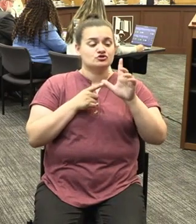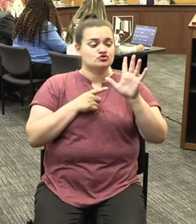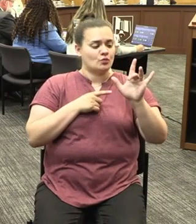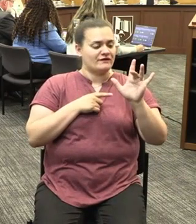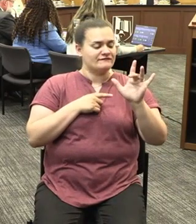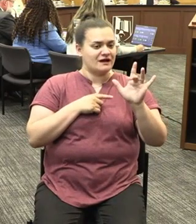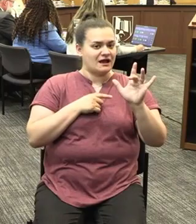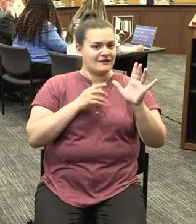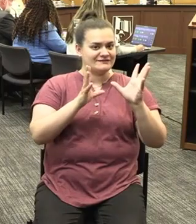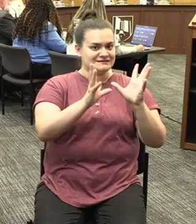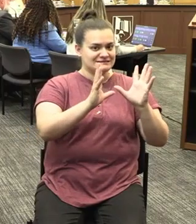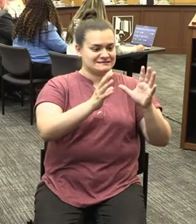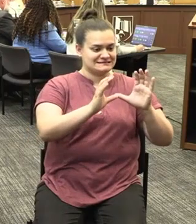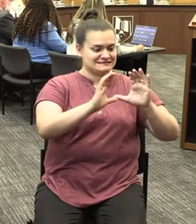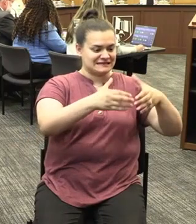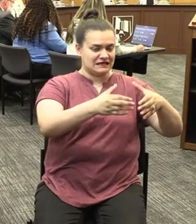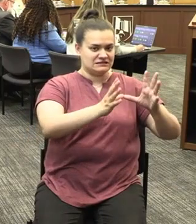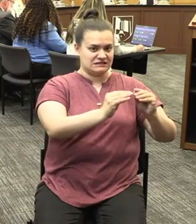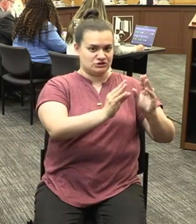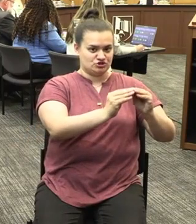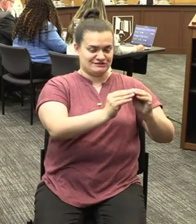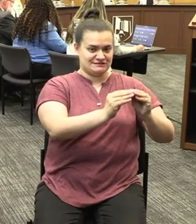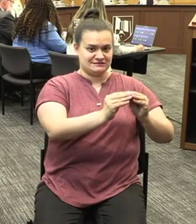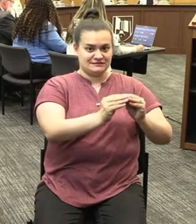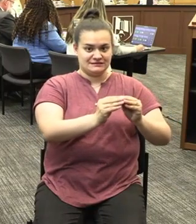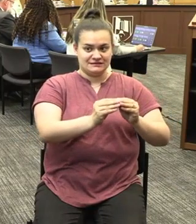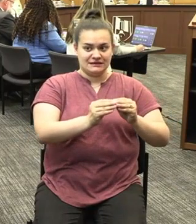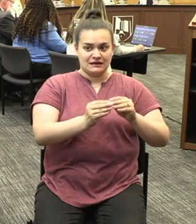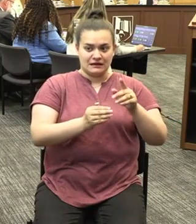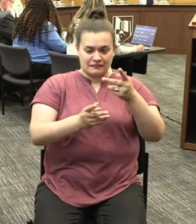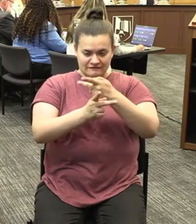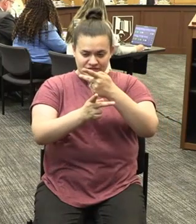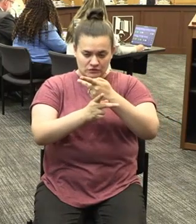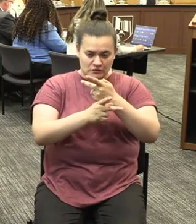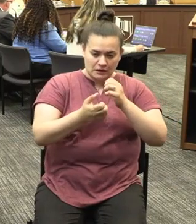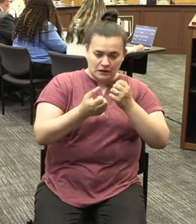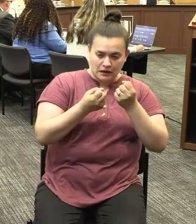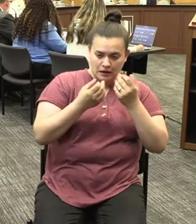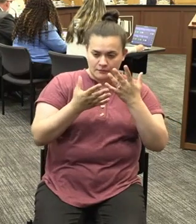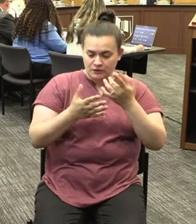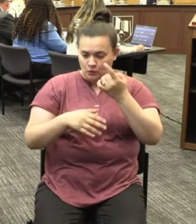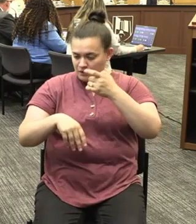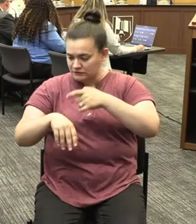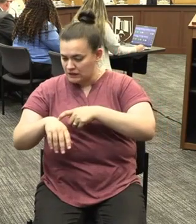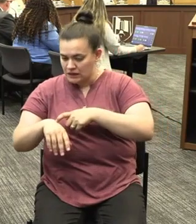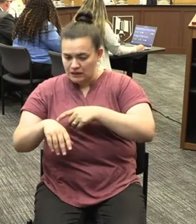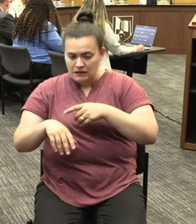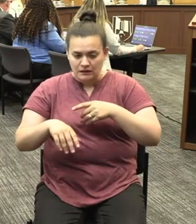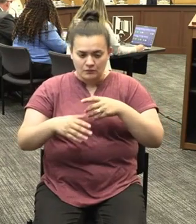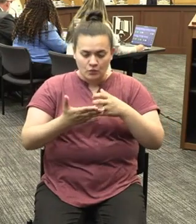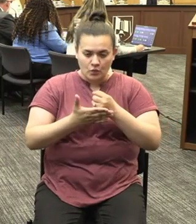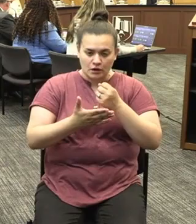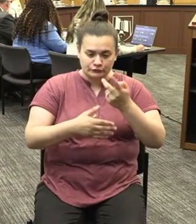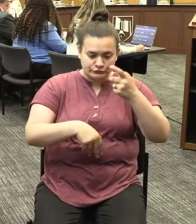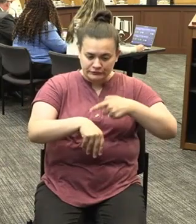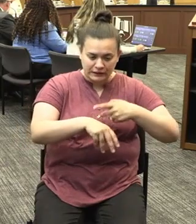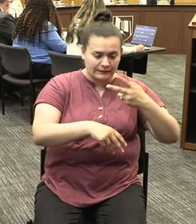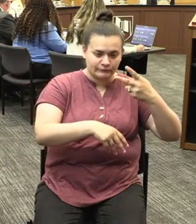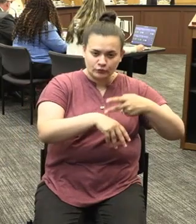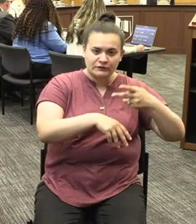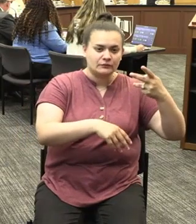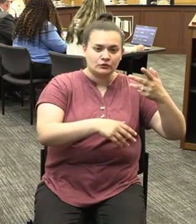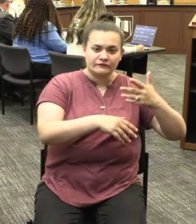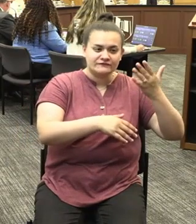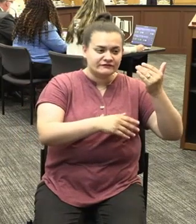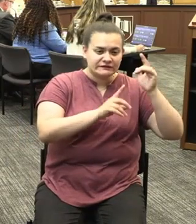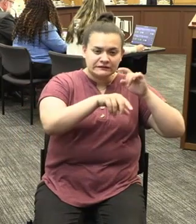25 sessions. Then they calculate how many one time, 2 times that you've gone